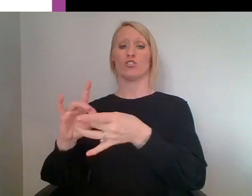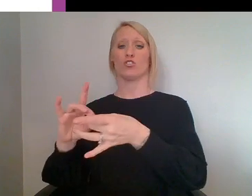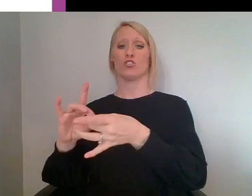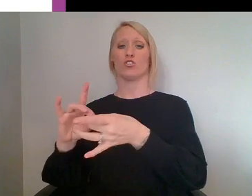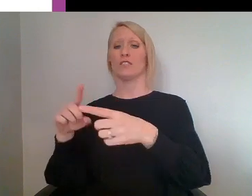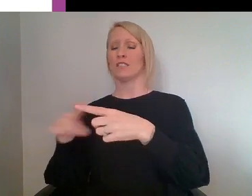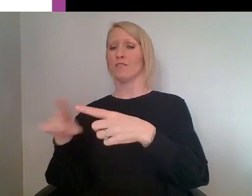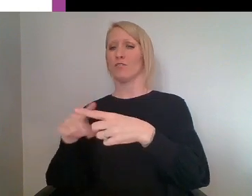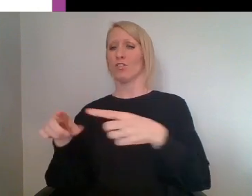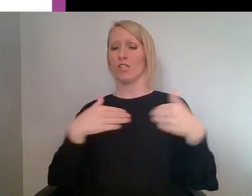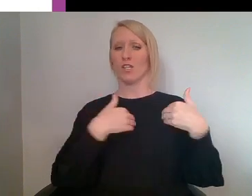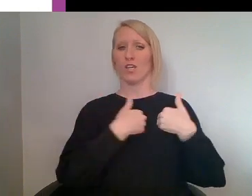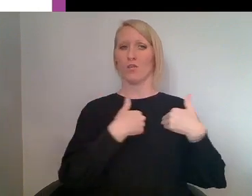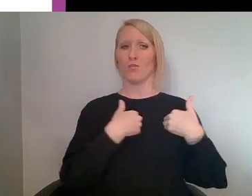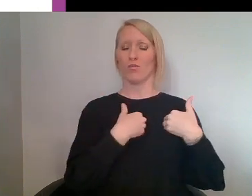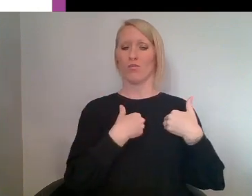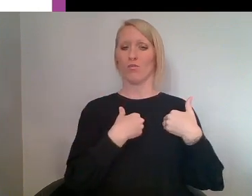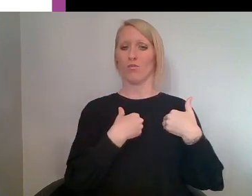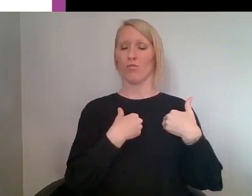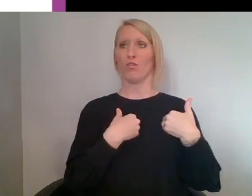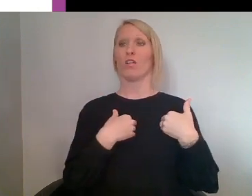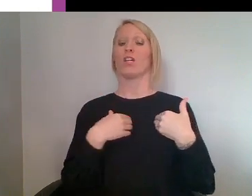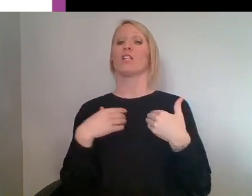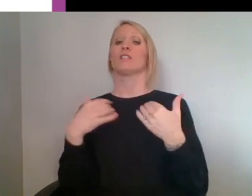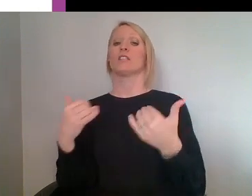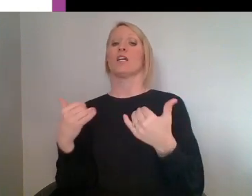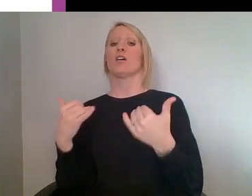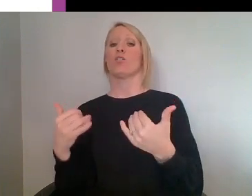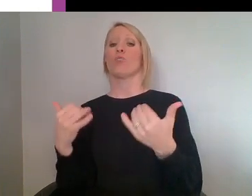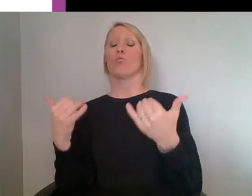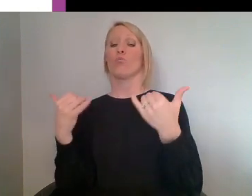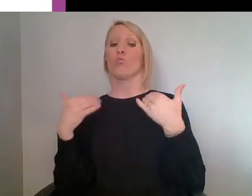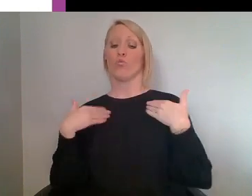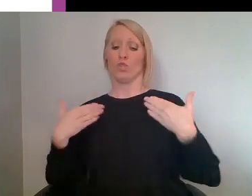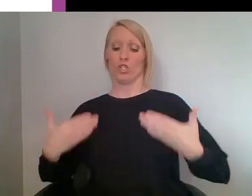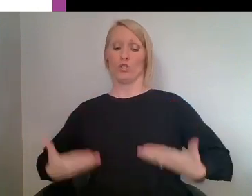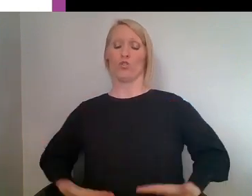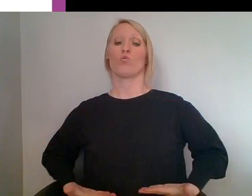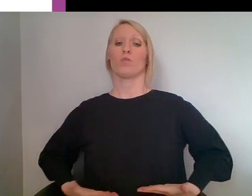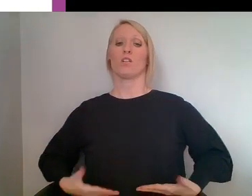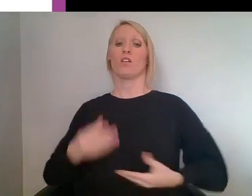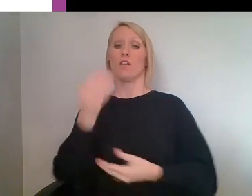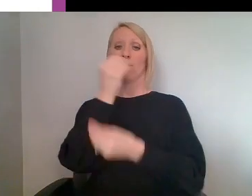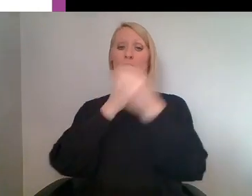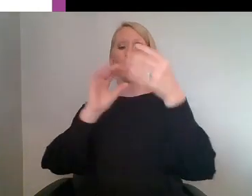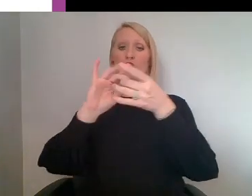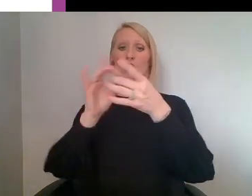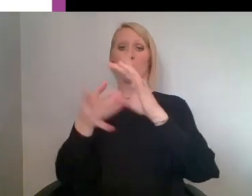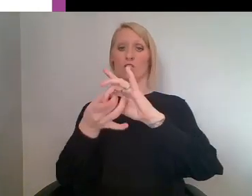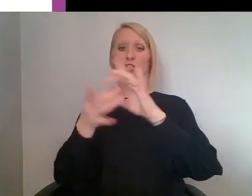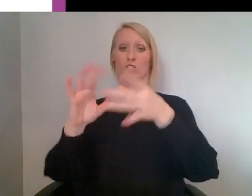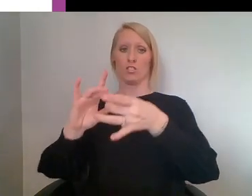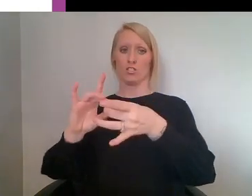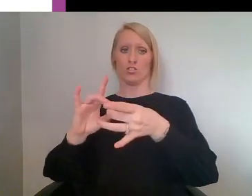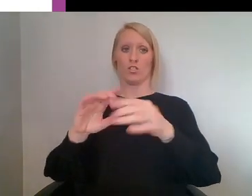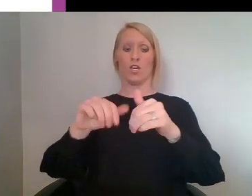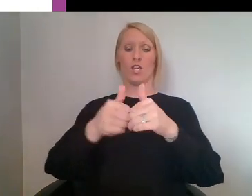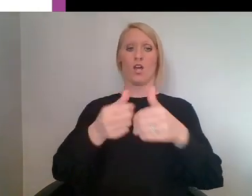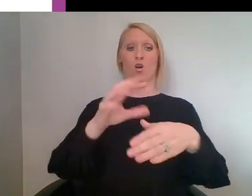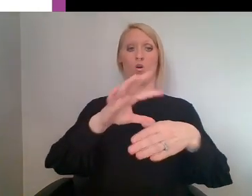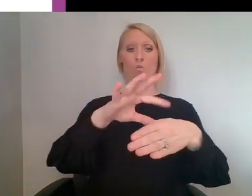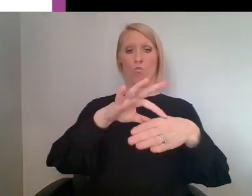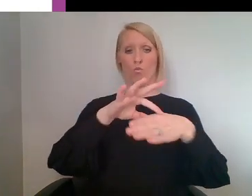like how the modern human food chain looks and where proteins fall into that. So if you're following along with the notes, you'll want to go to